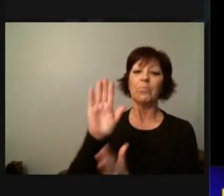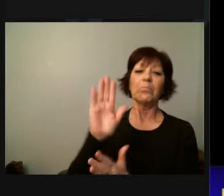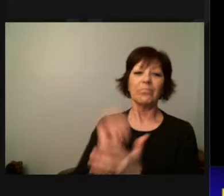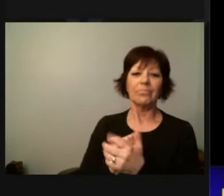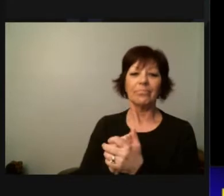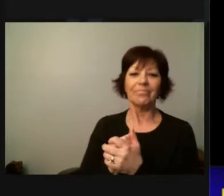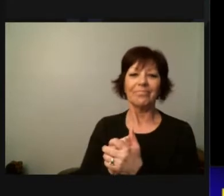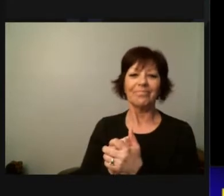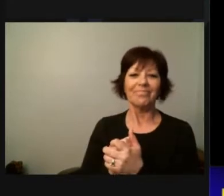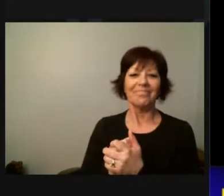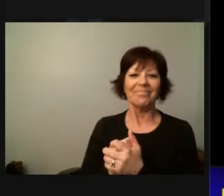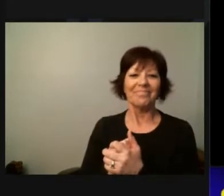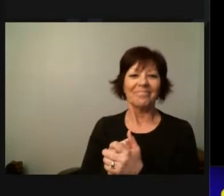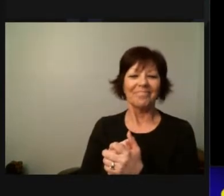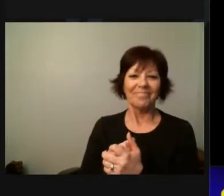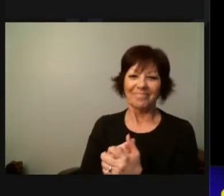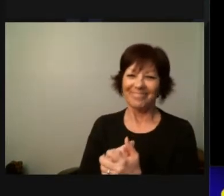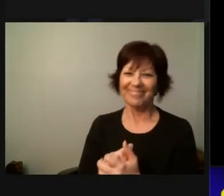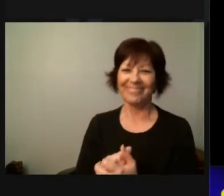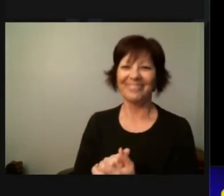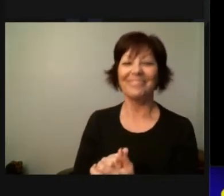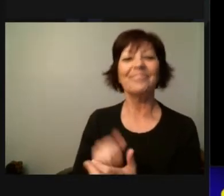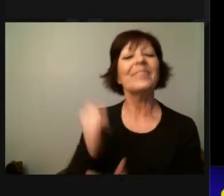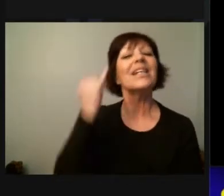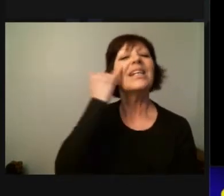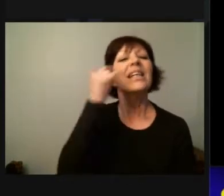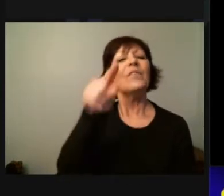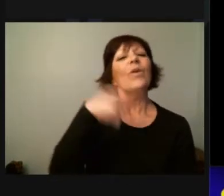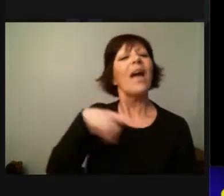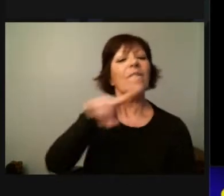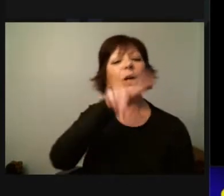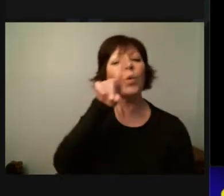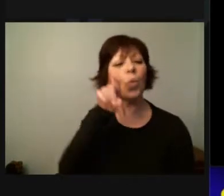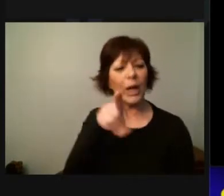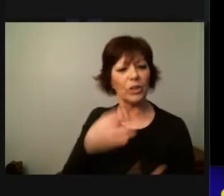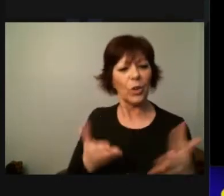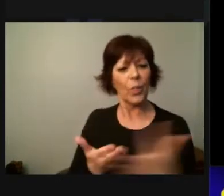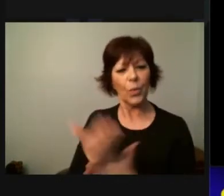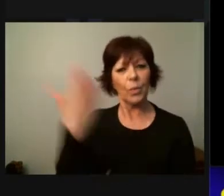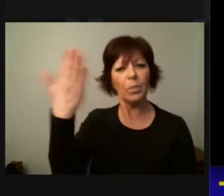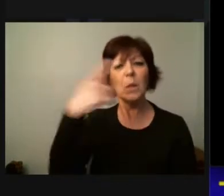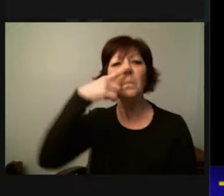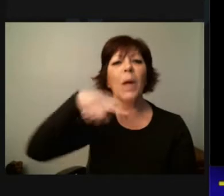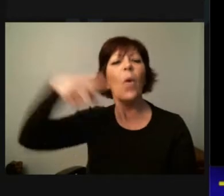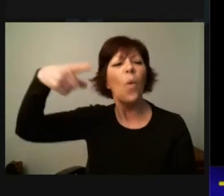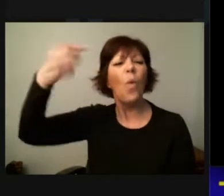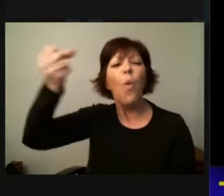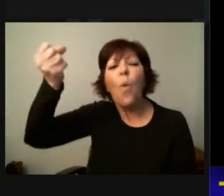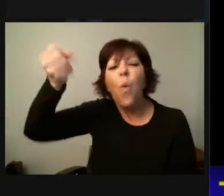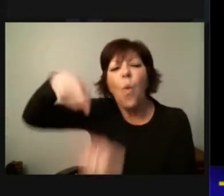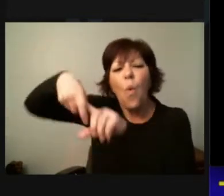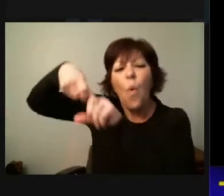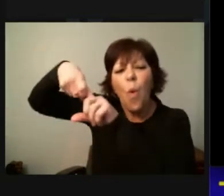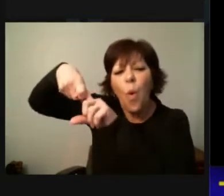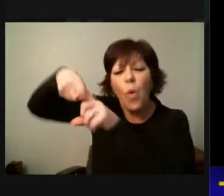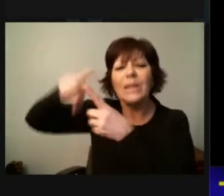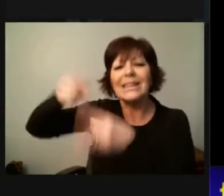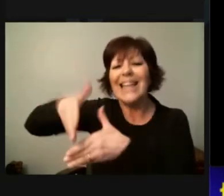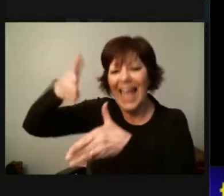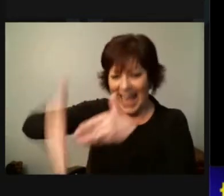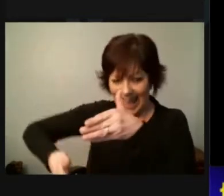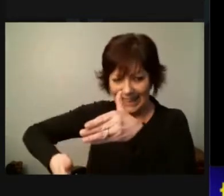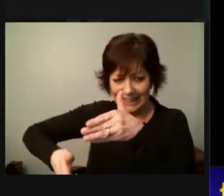Thank you. If you have any questions throughout, if you don't mind holding them to the end, we're